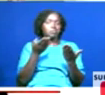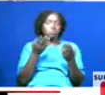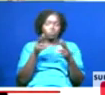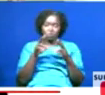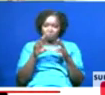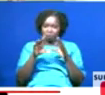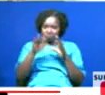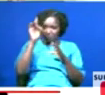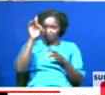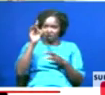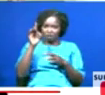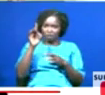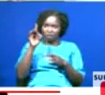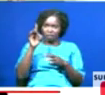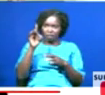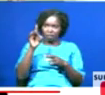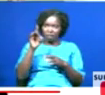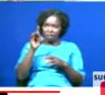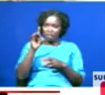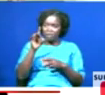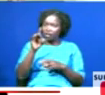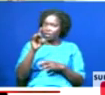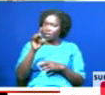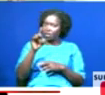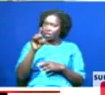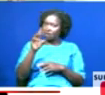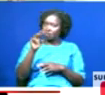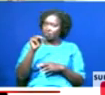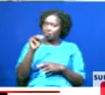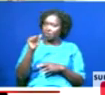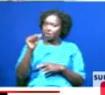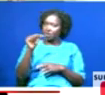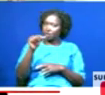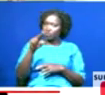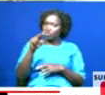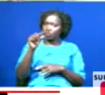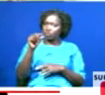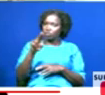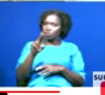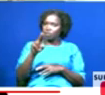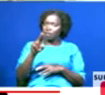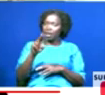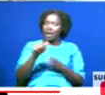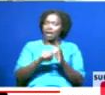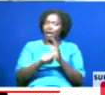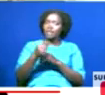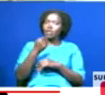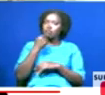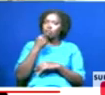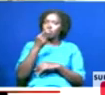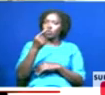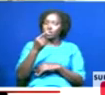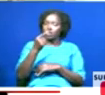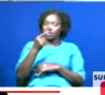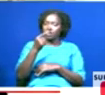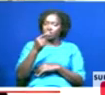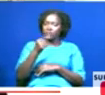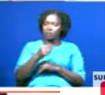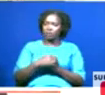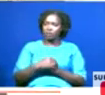at Arthur Kinyanjui Magugu, who served in President Daniel Toroitich Cabinet.